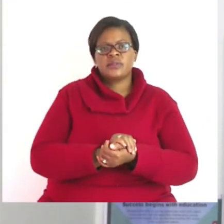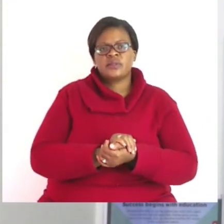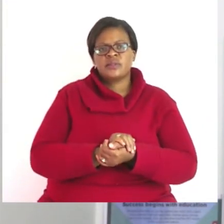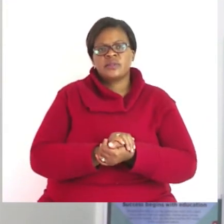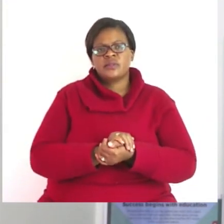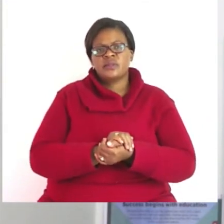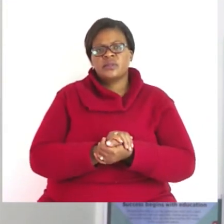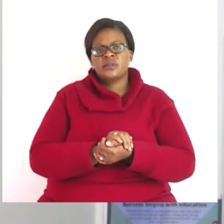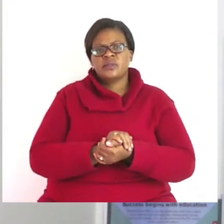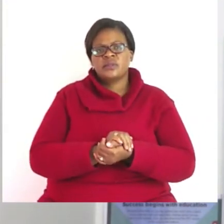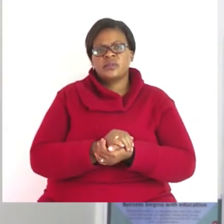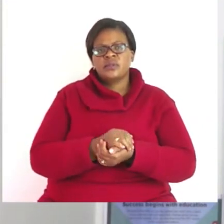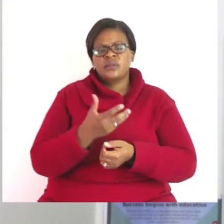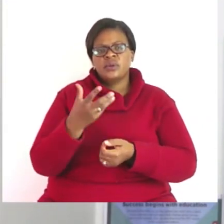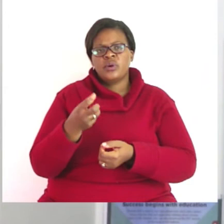56, you will get